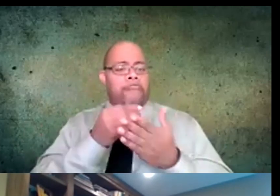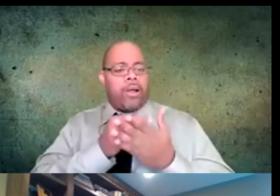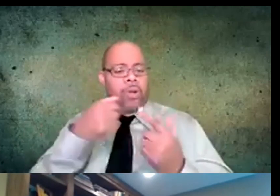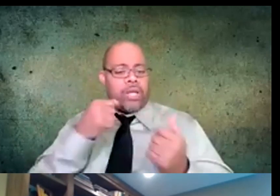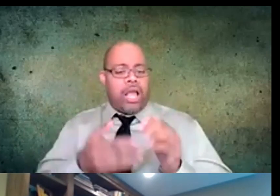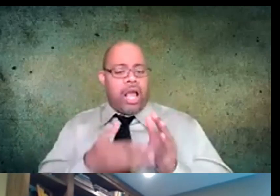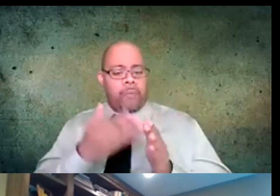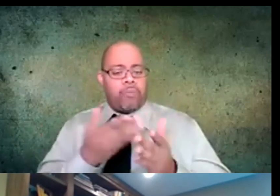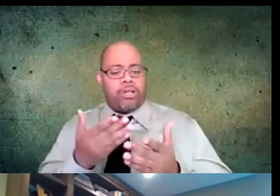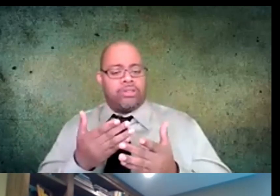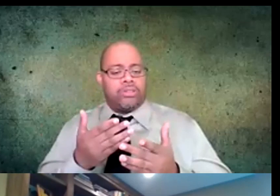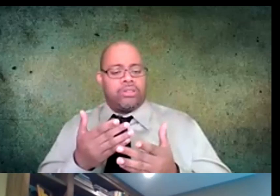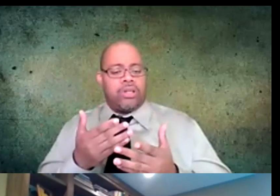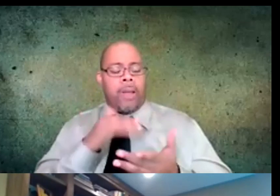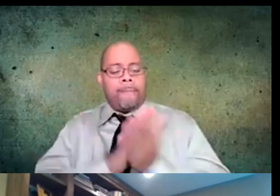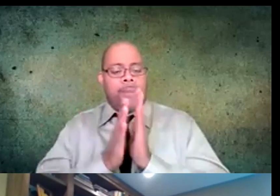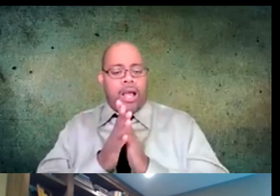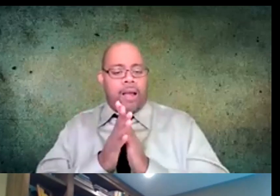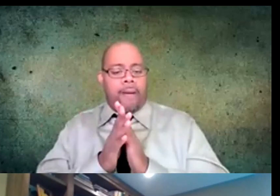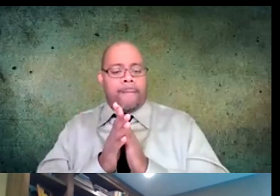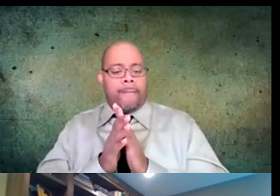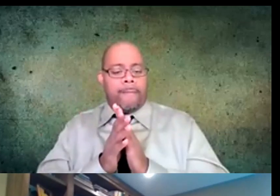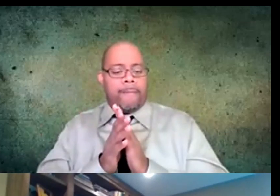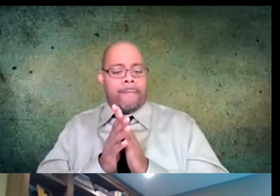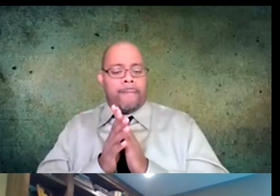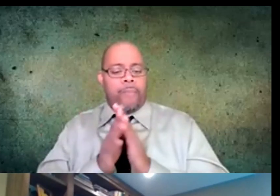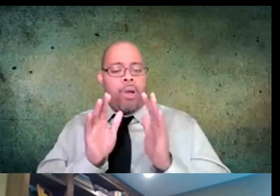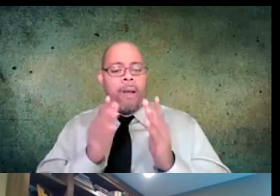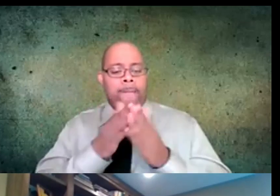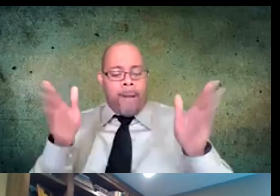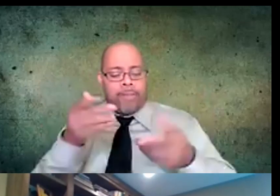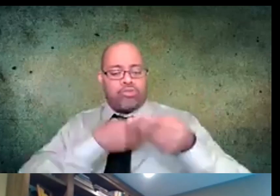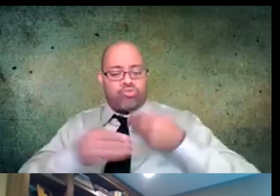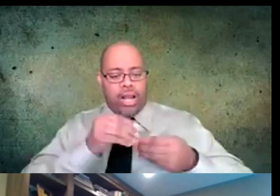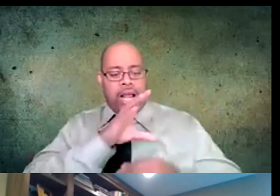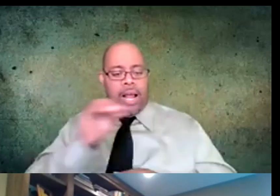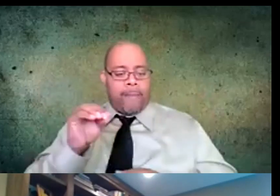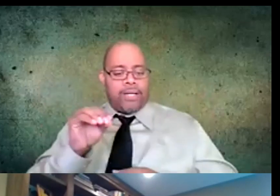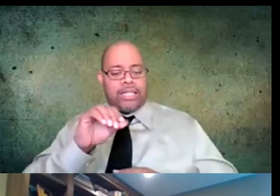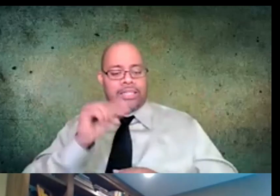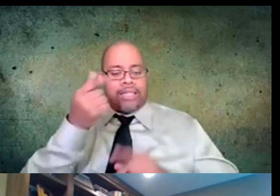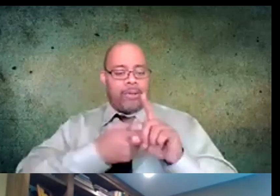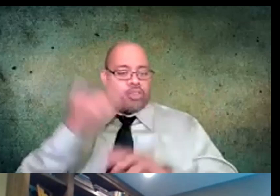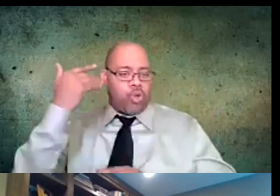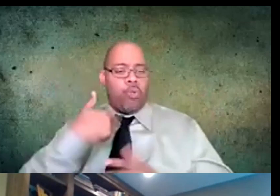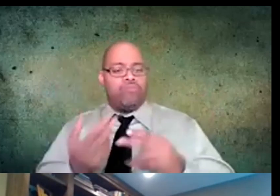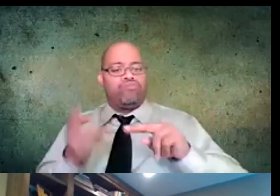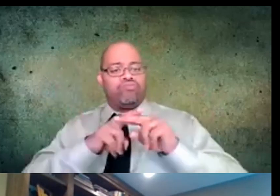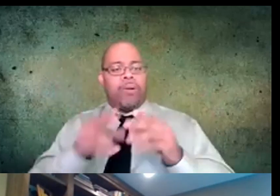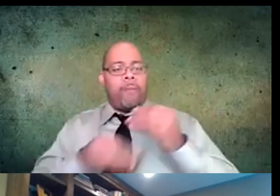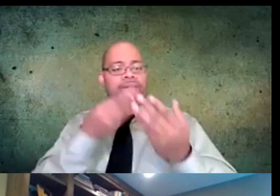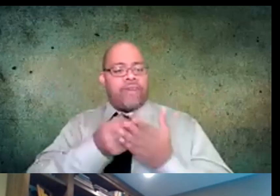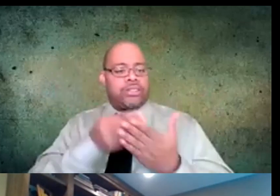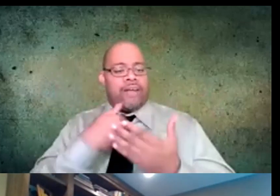traded company 10 months ago. And then since then, because of our positive data readout, we raised additional funds. So we actually had a